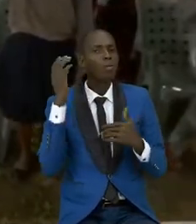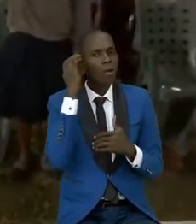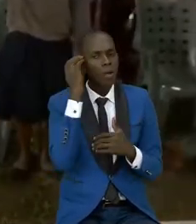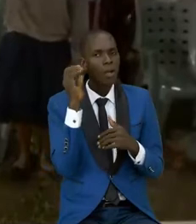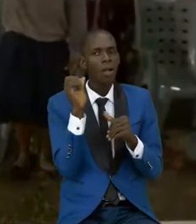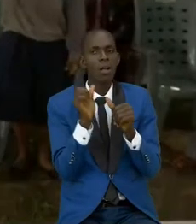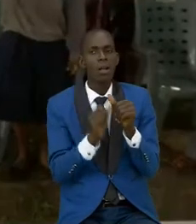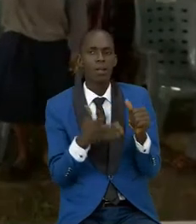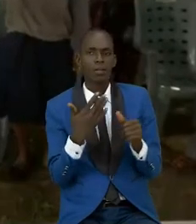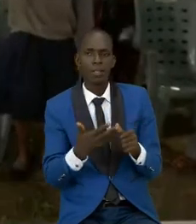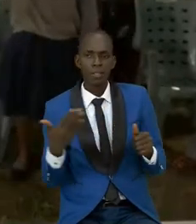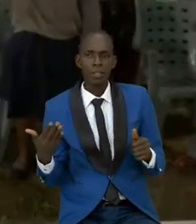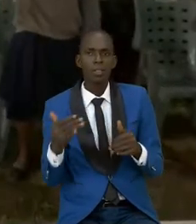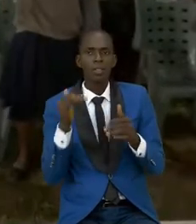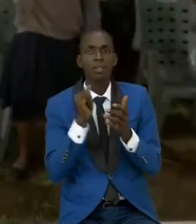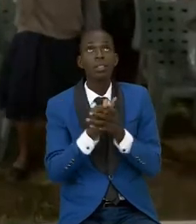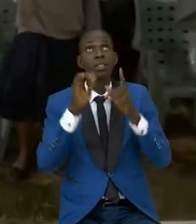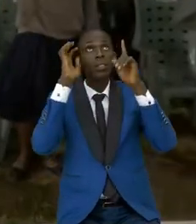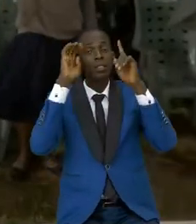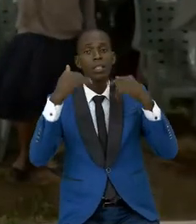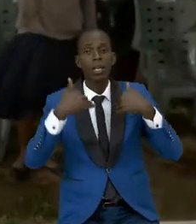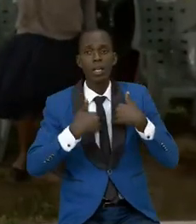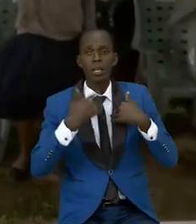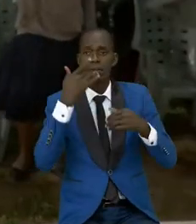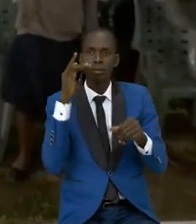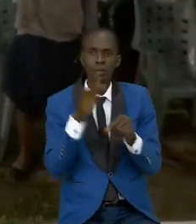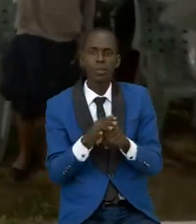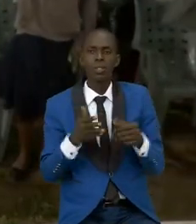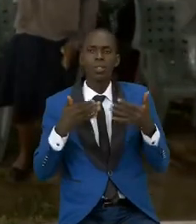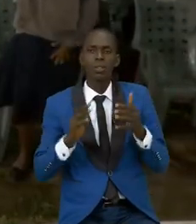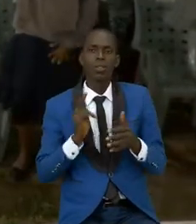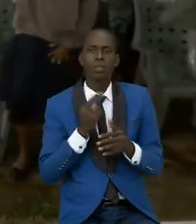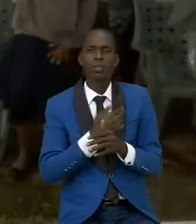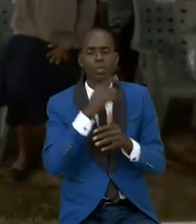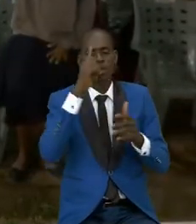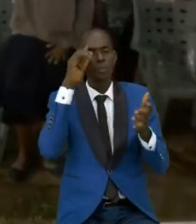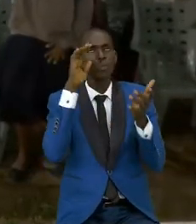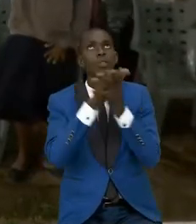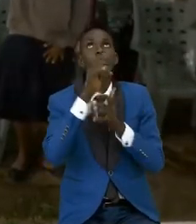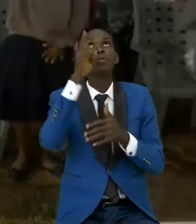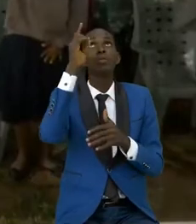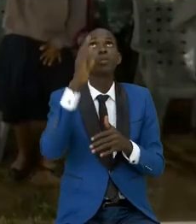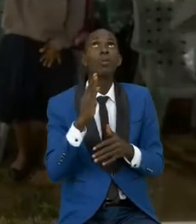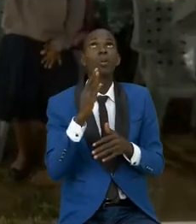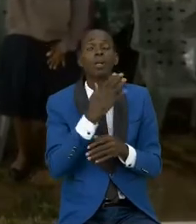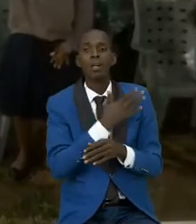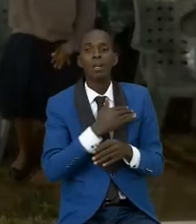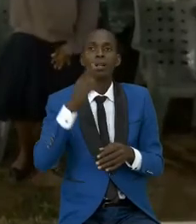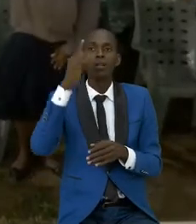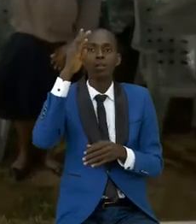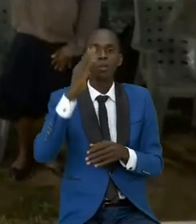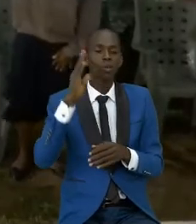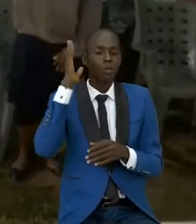everything that he has said, let us believe God, and God will